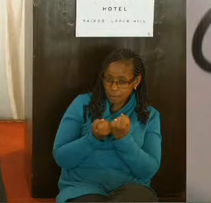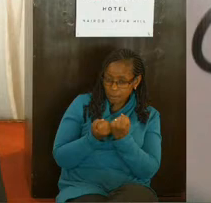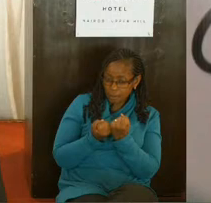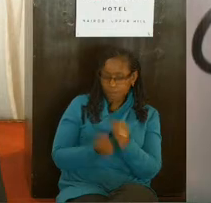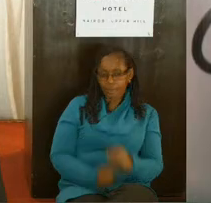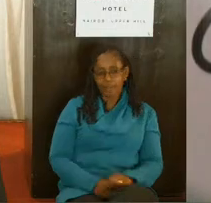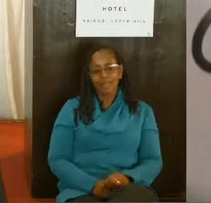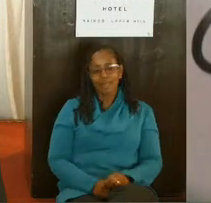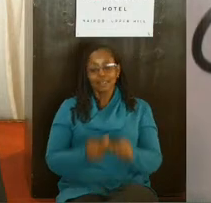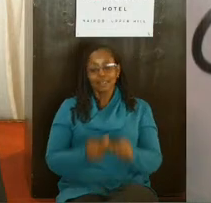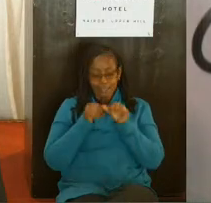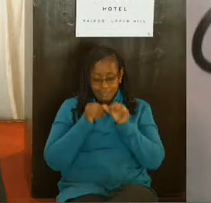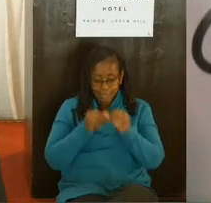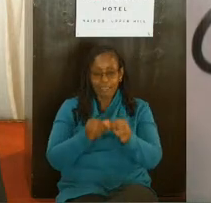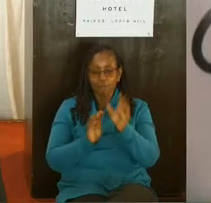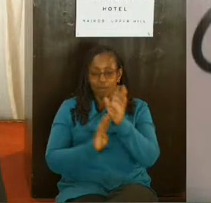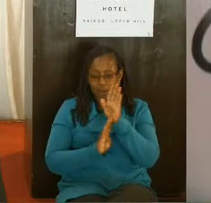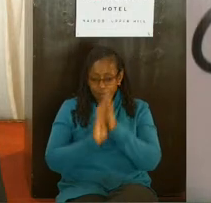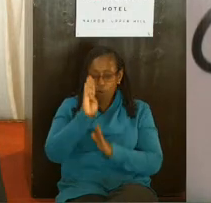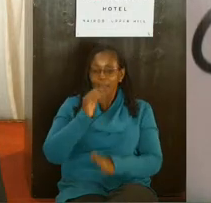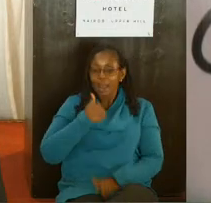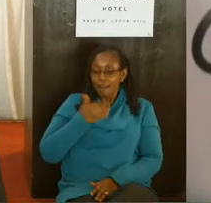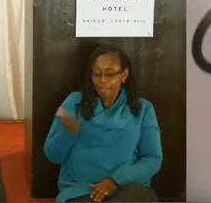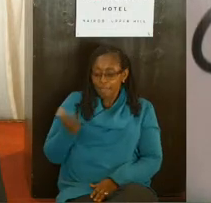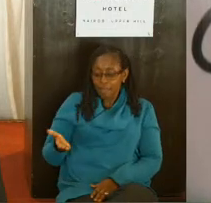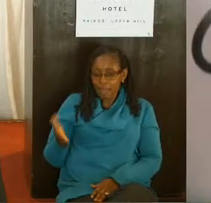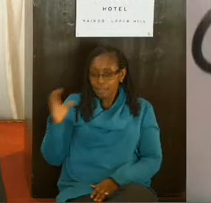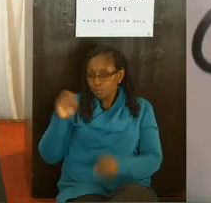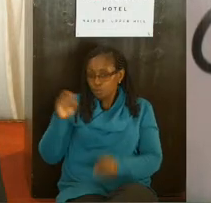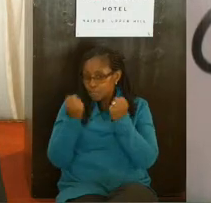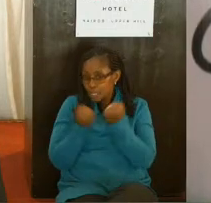is there a sustainable development in Civil Society